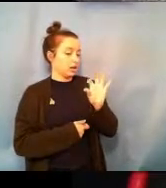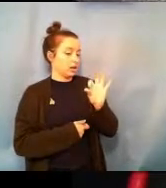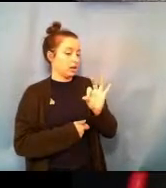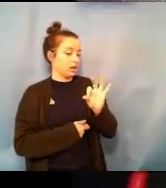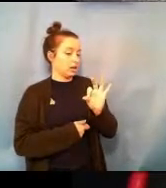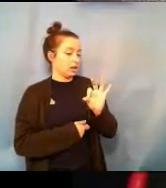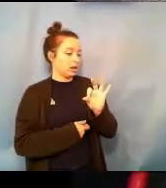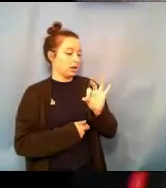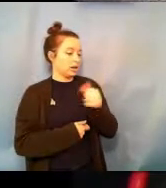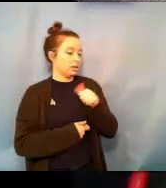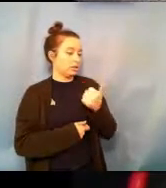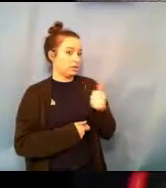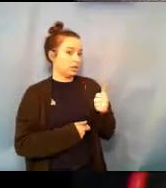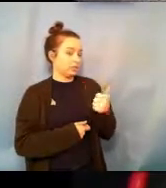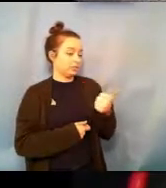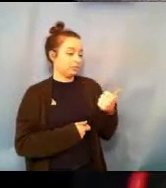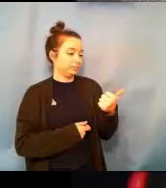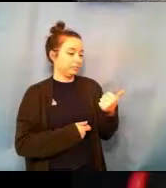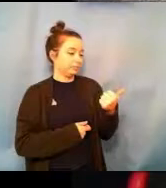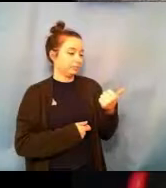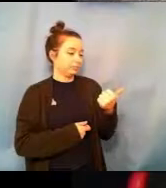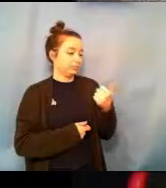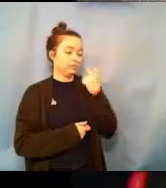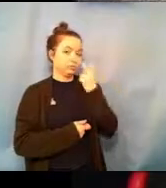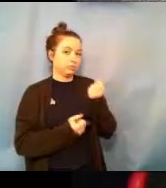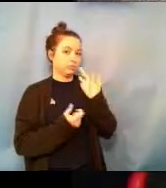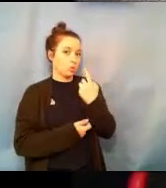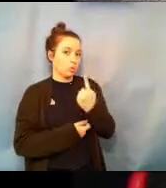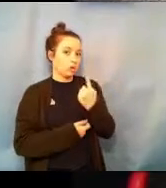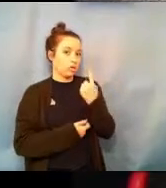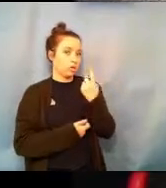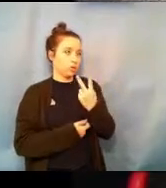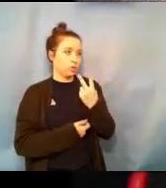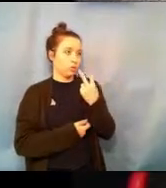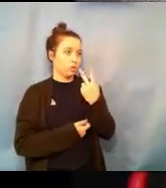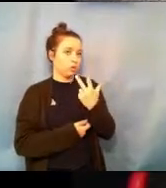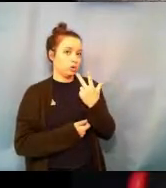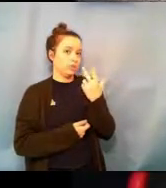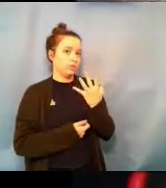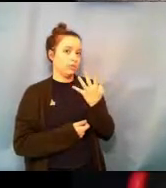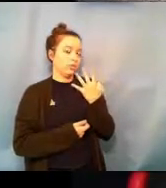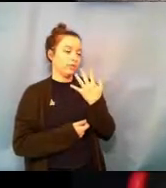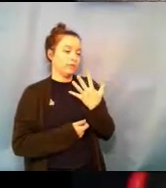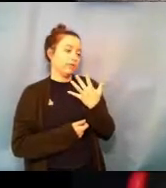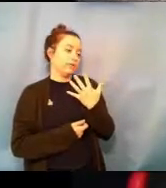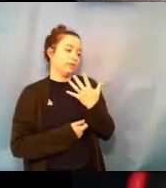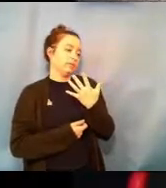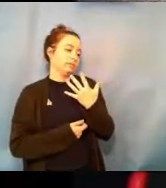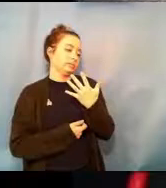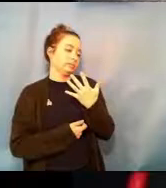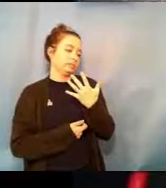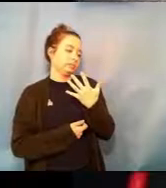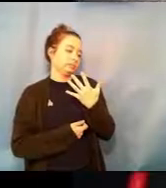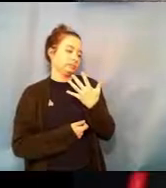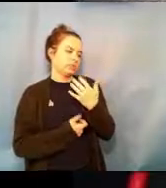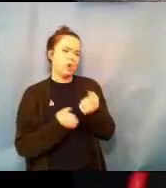8, 9, 10. Let's count how many squares. 1, 2, 3, 4, 5.